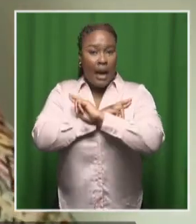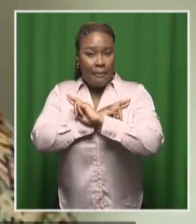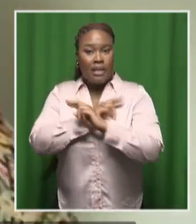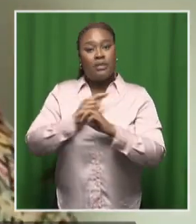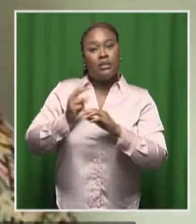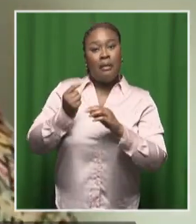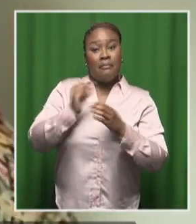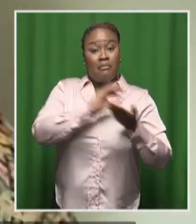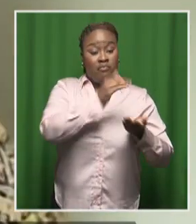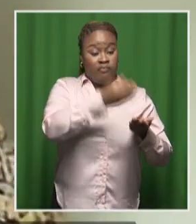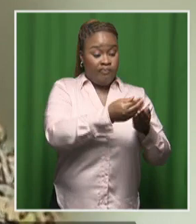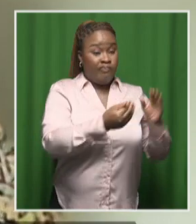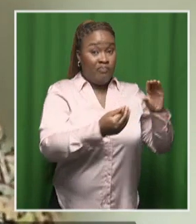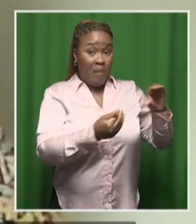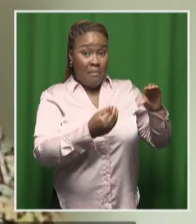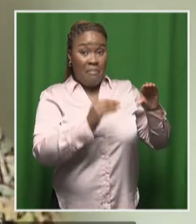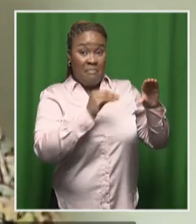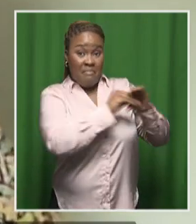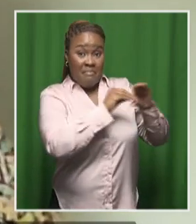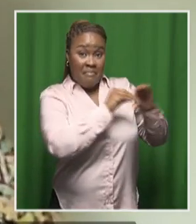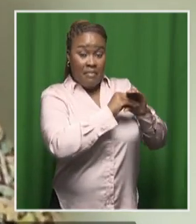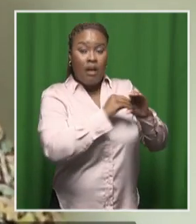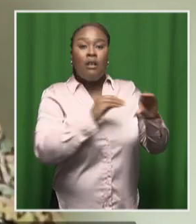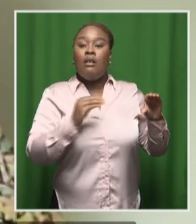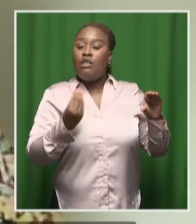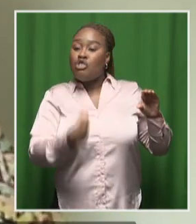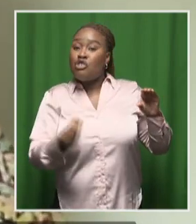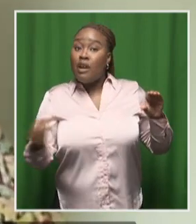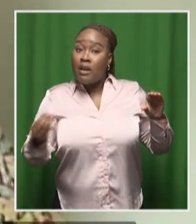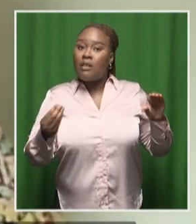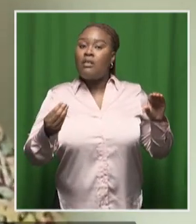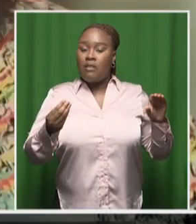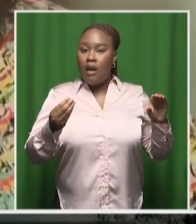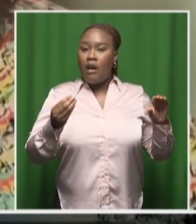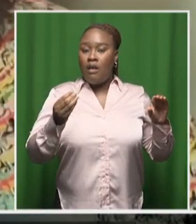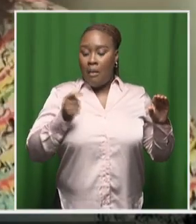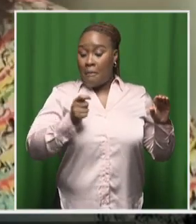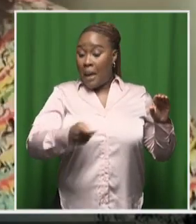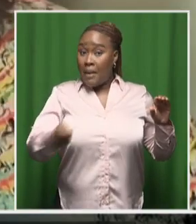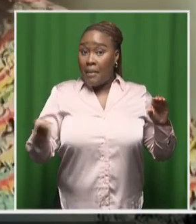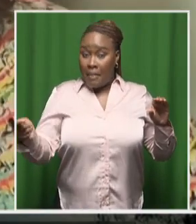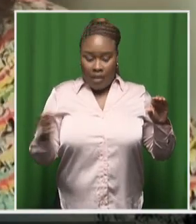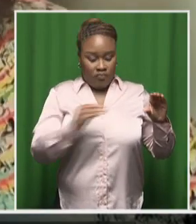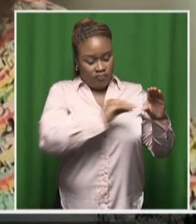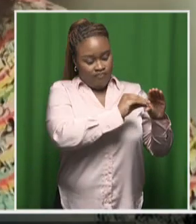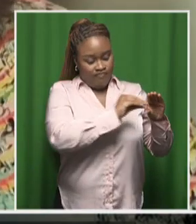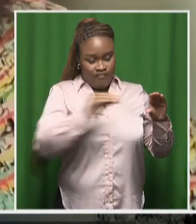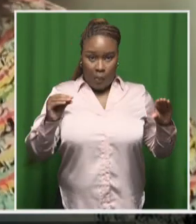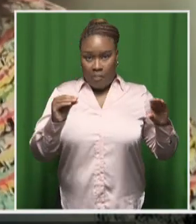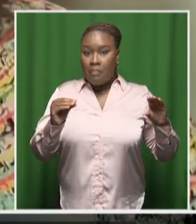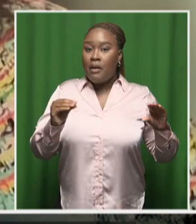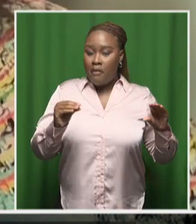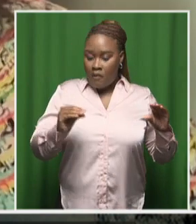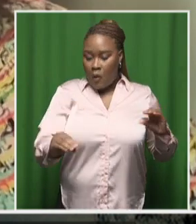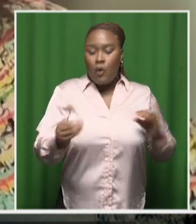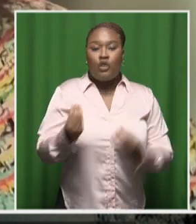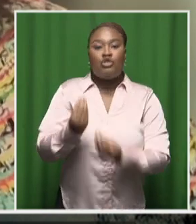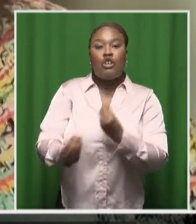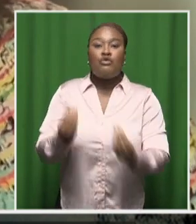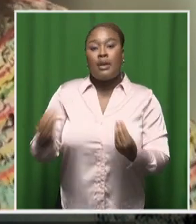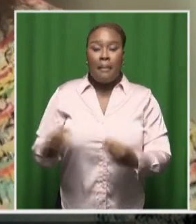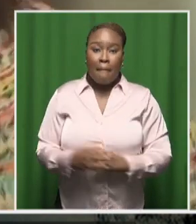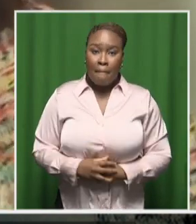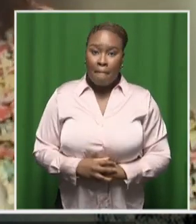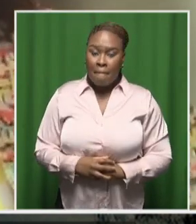be attached also for future maintenance and for maintenance. So, I mean, if we look at this specific